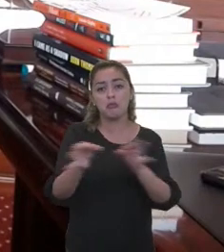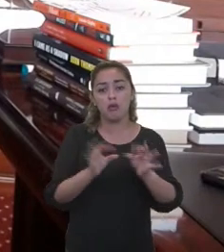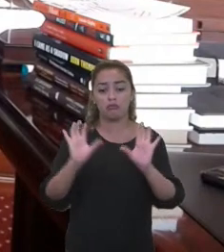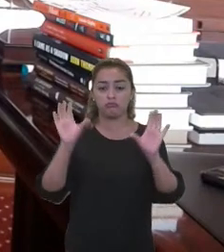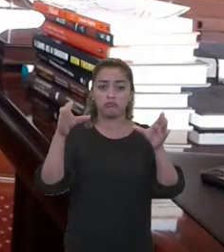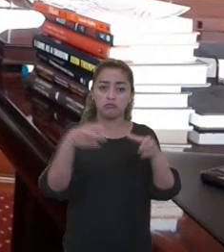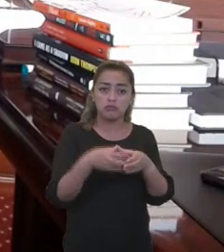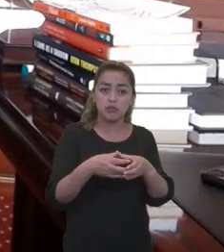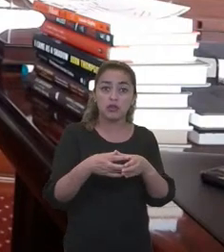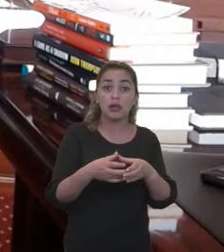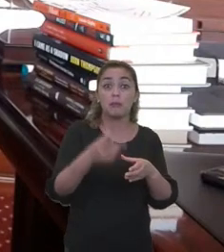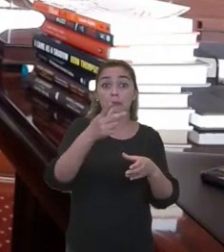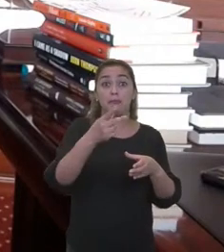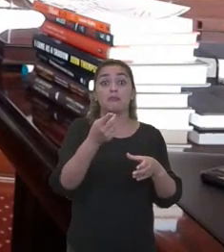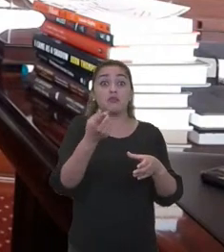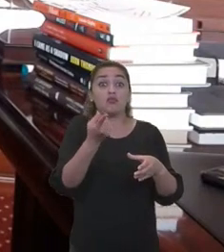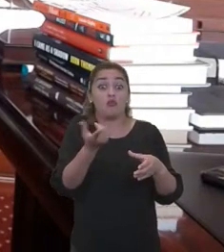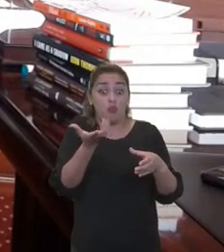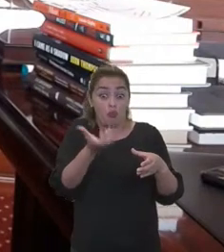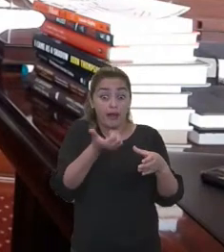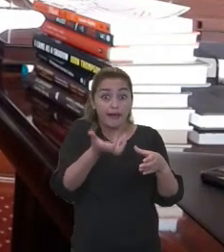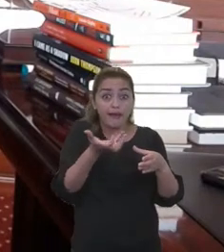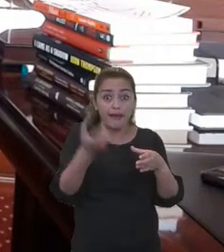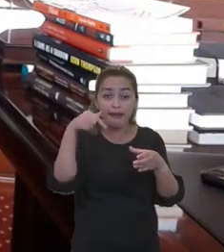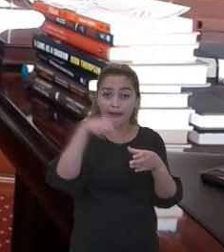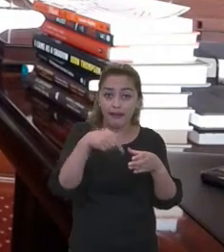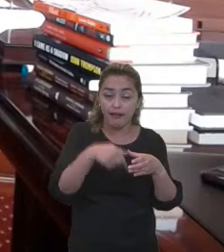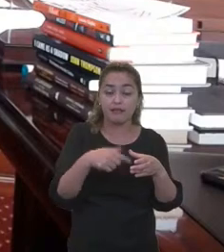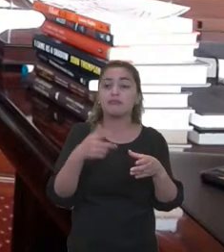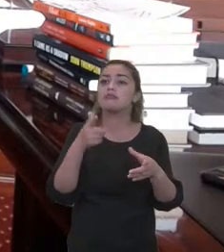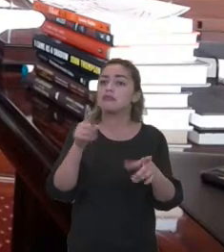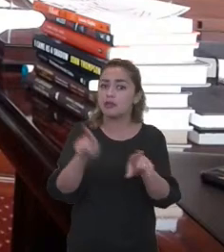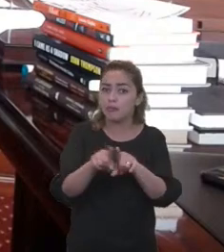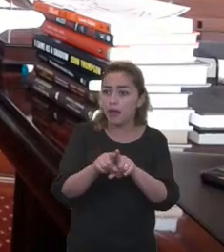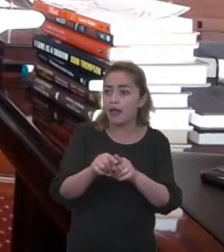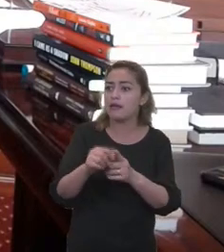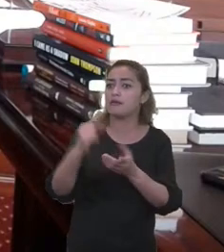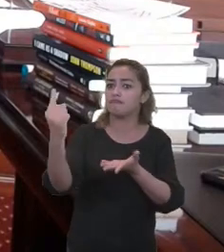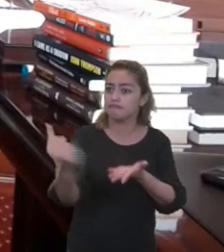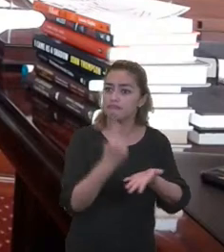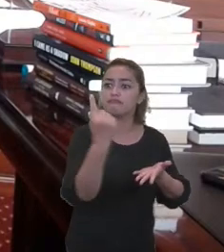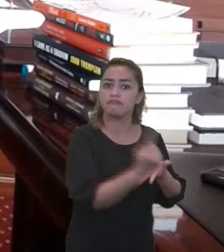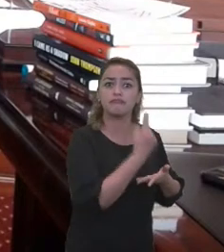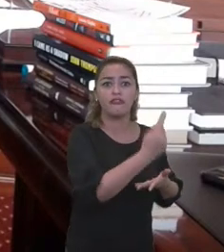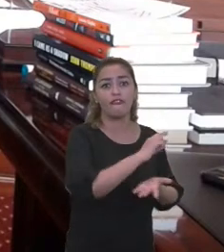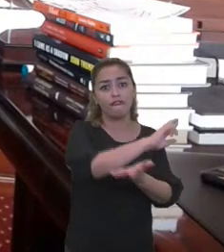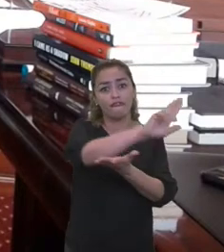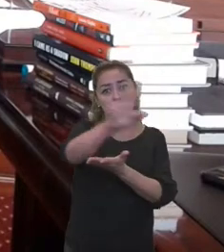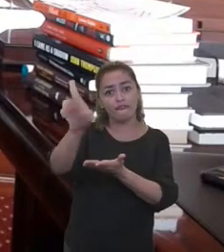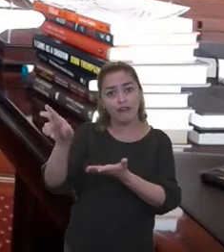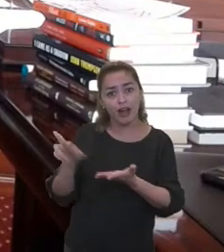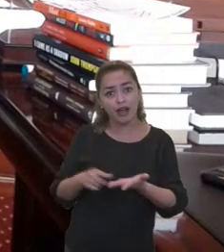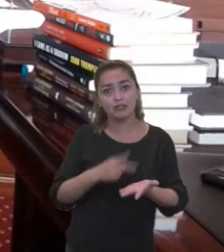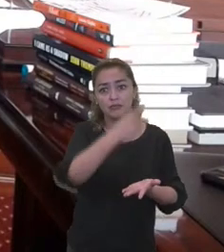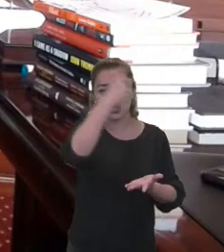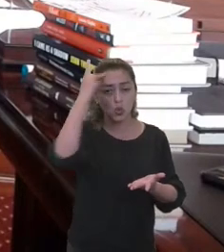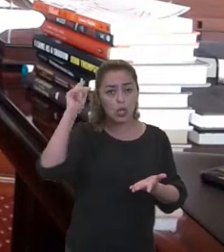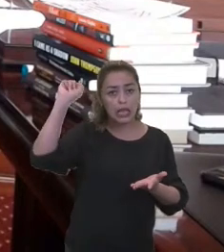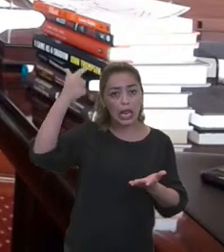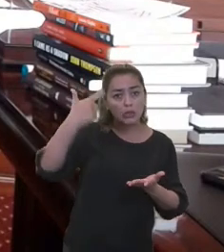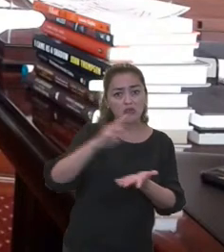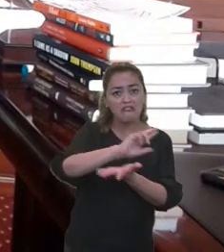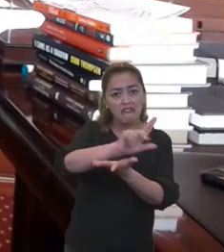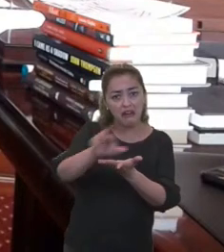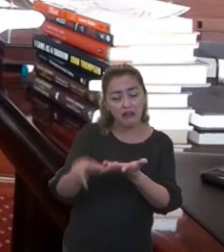comprehensive in the hiring process, so you're seeing all sorts of talent. And then when you have people in the organization, you can be professionalized